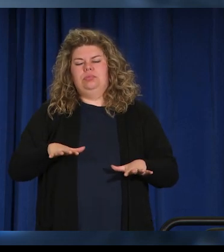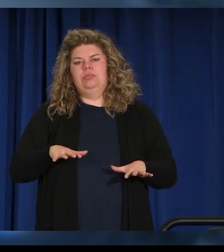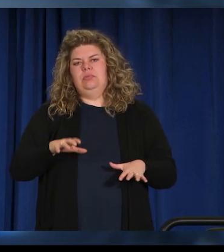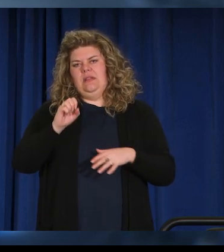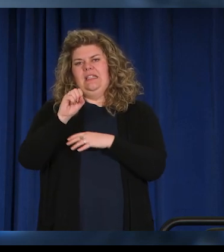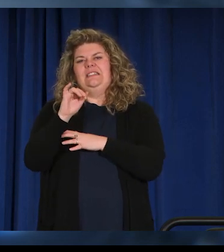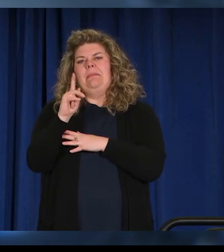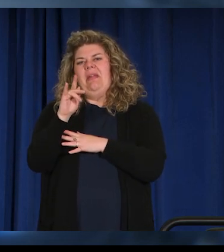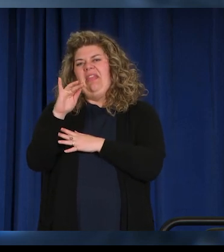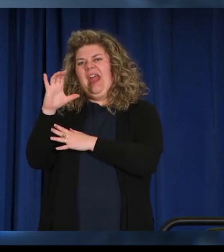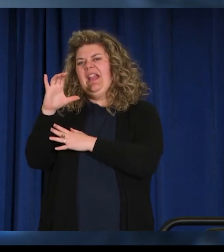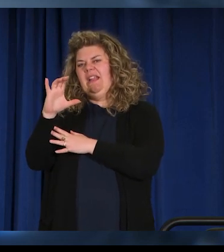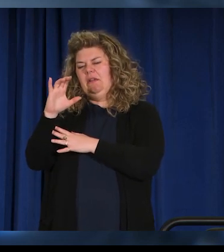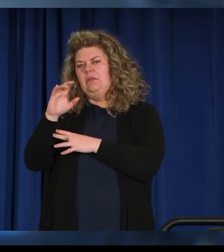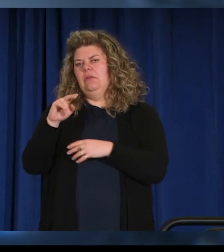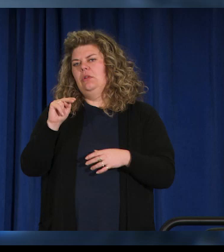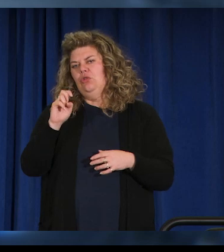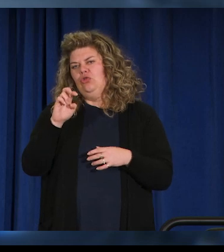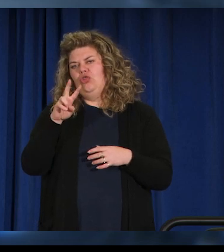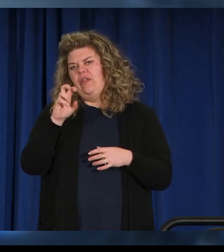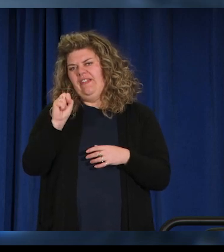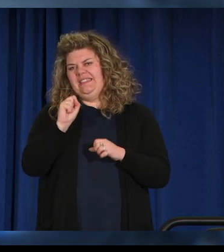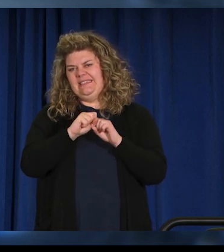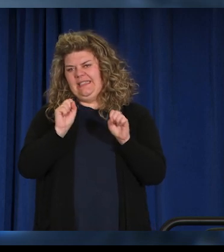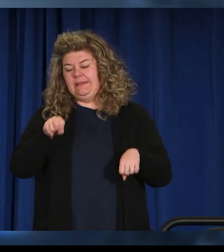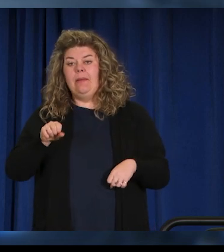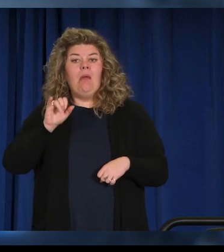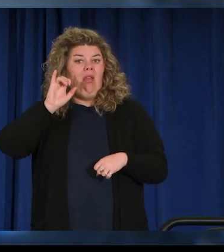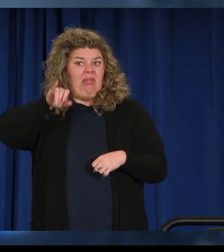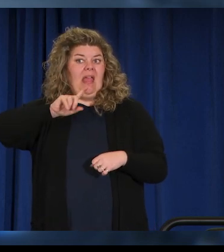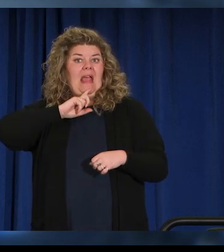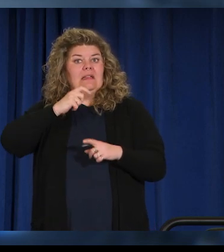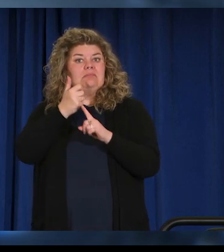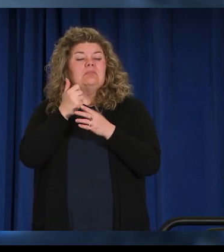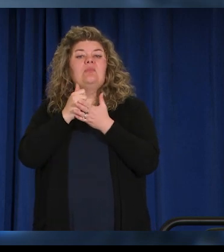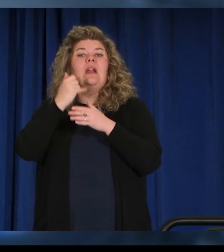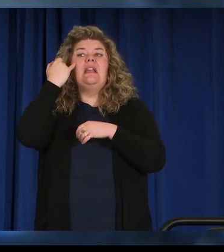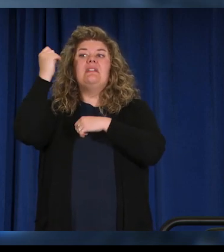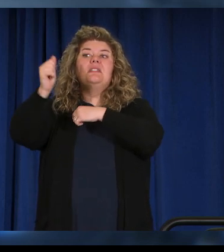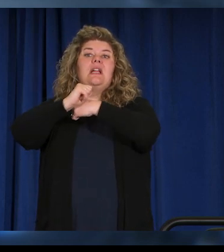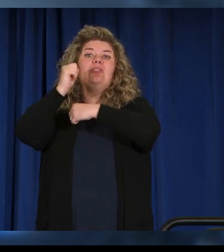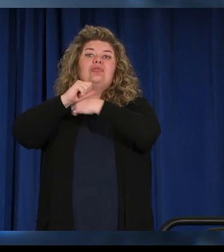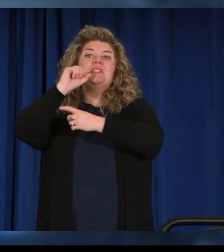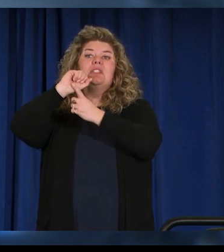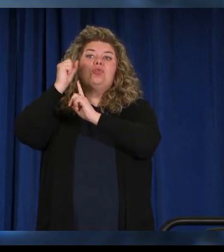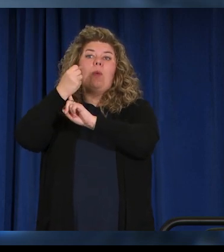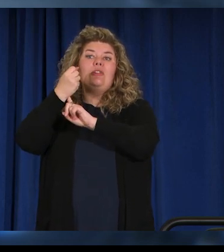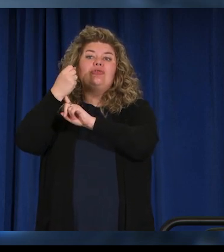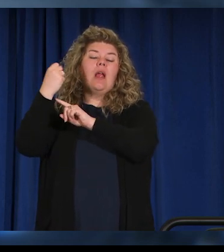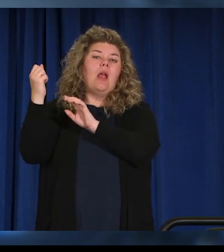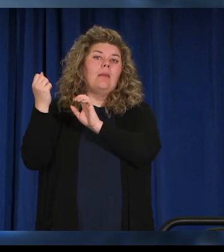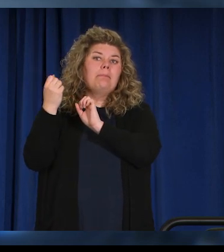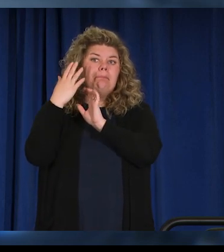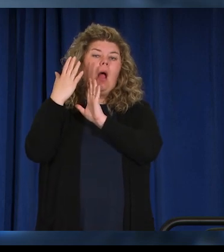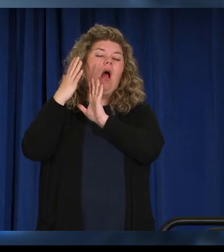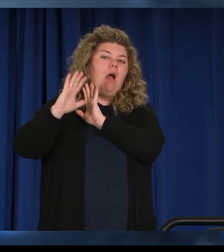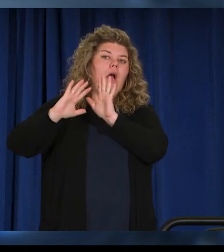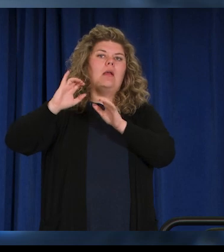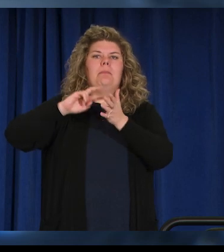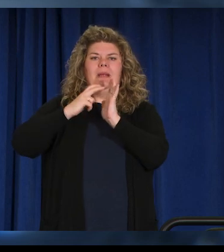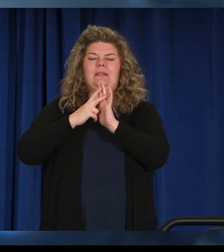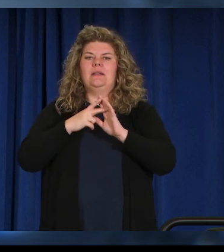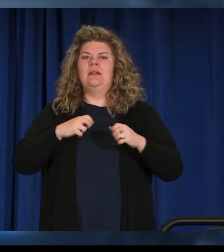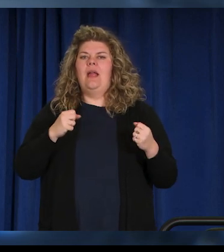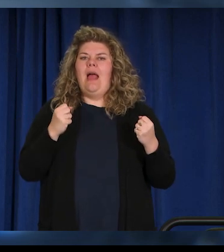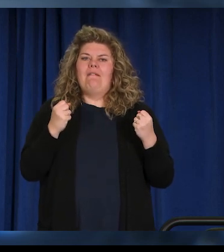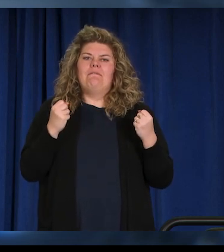So the sympathetic nervous system is responsible for responding to dangerous and stressful situations. It launches us into fight,